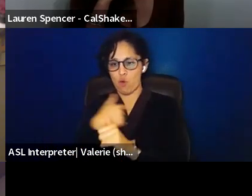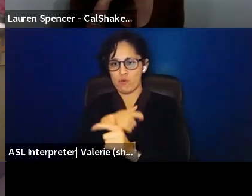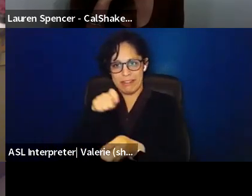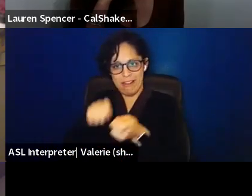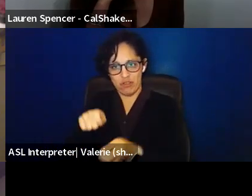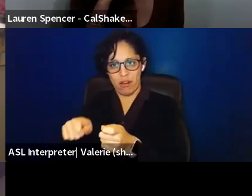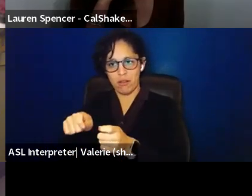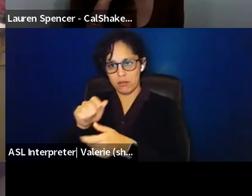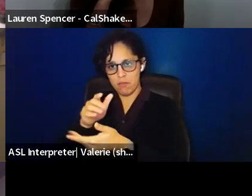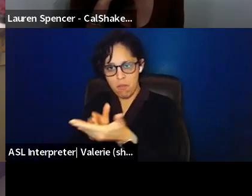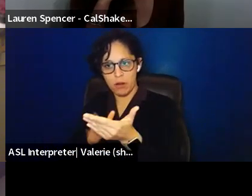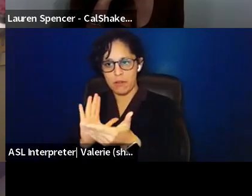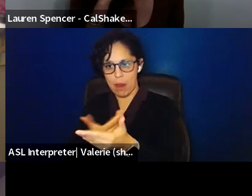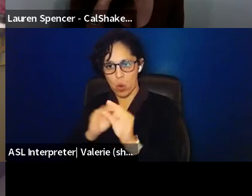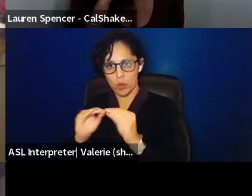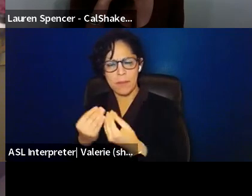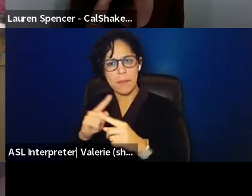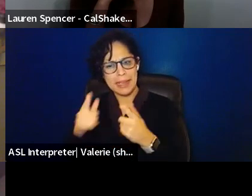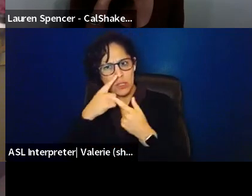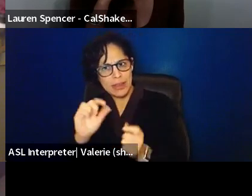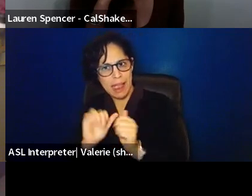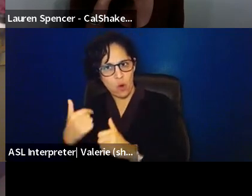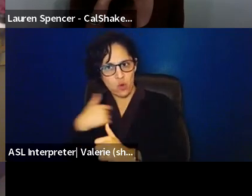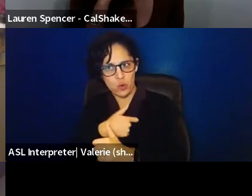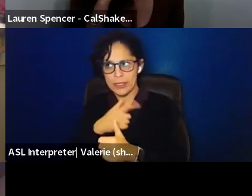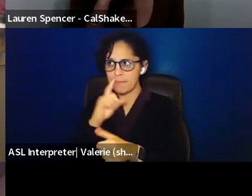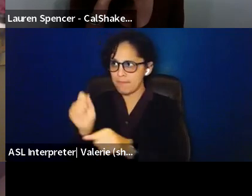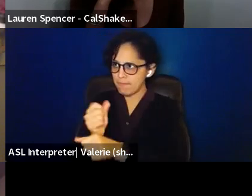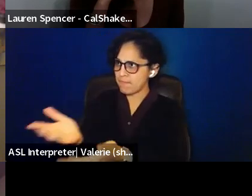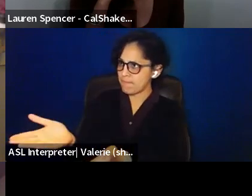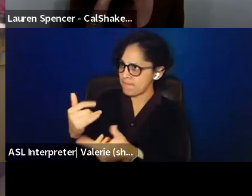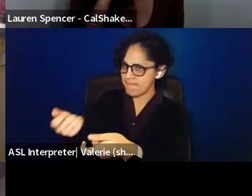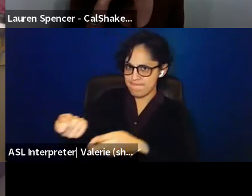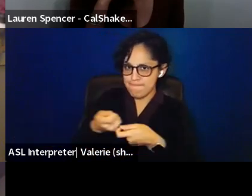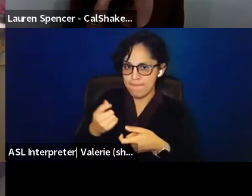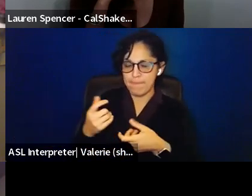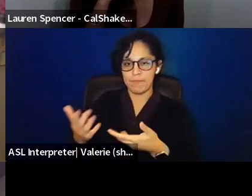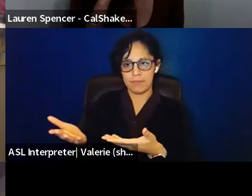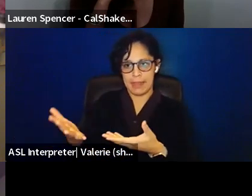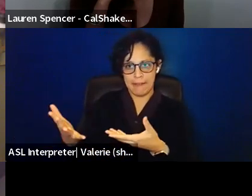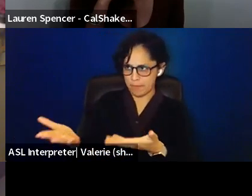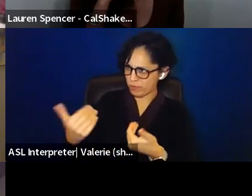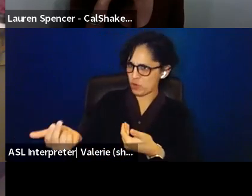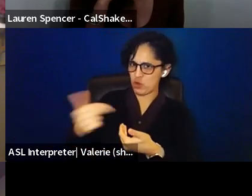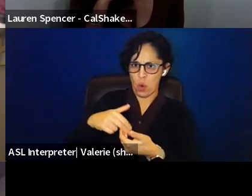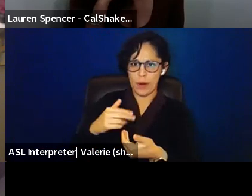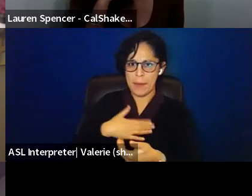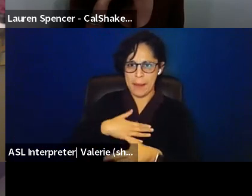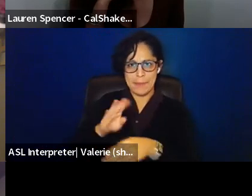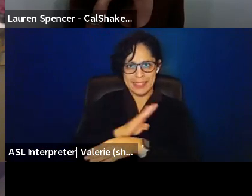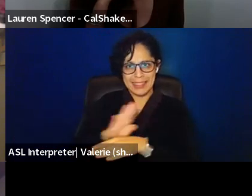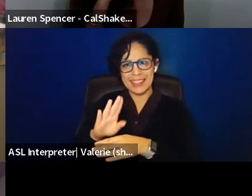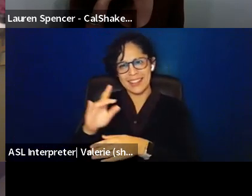lovely exercise to pull each other into each other's business, both artistically, collaboratively, but